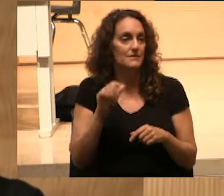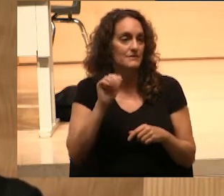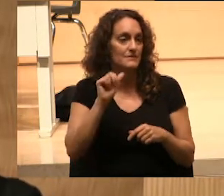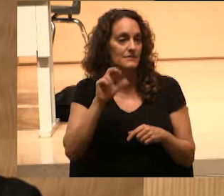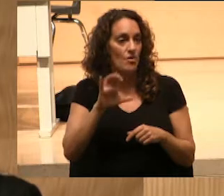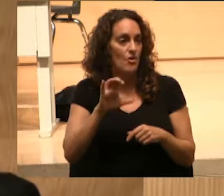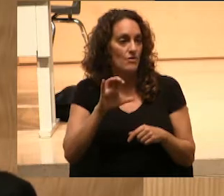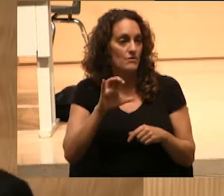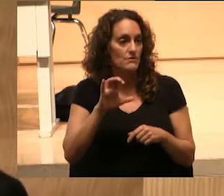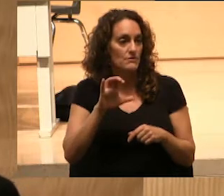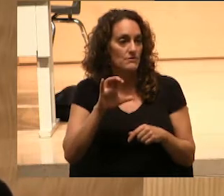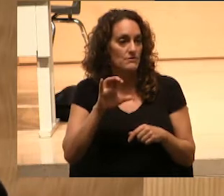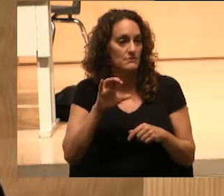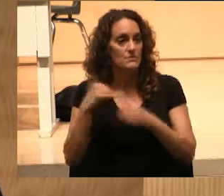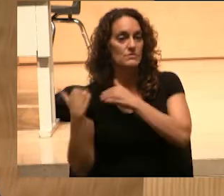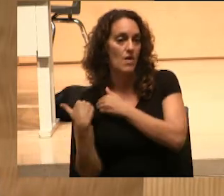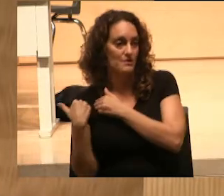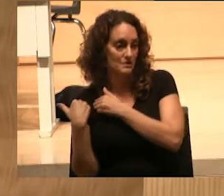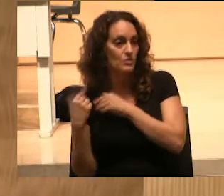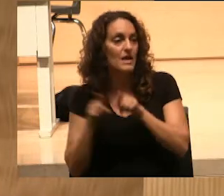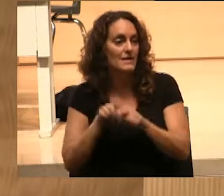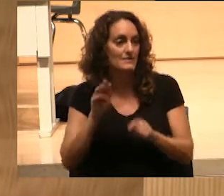or the master leaseholder.